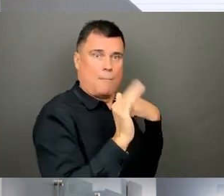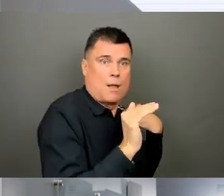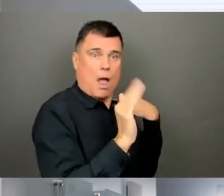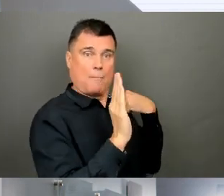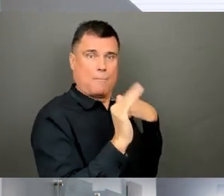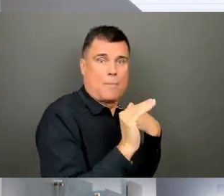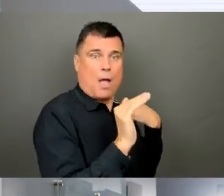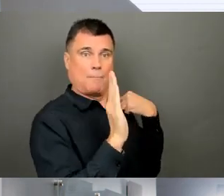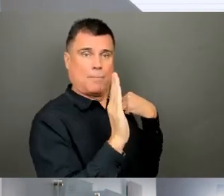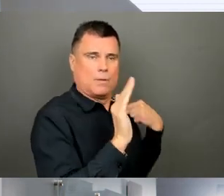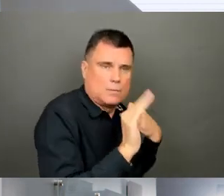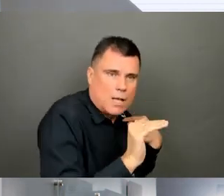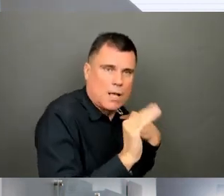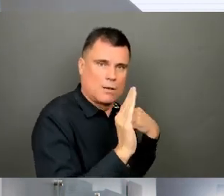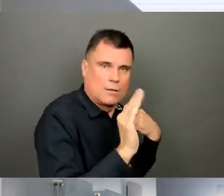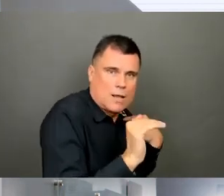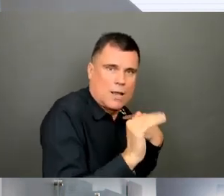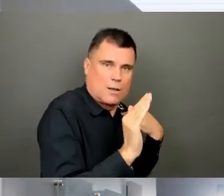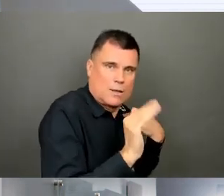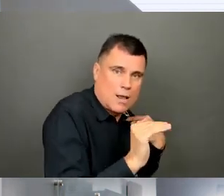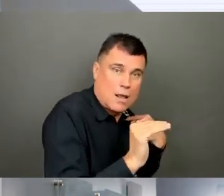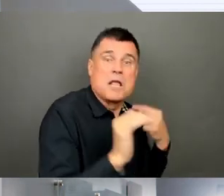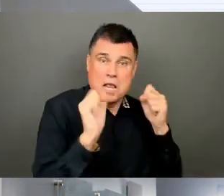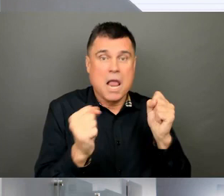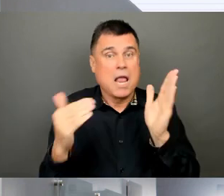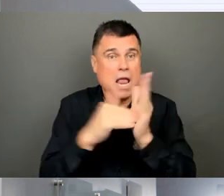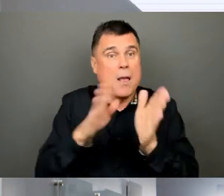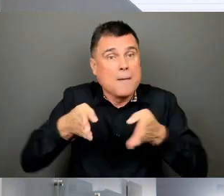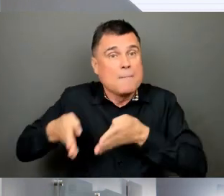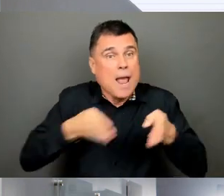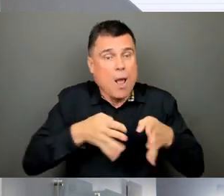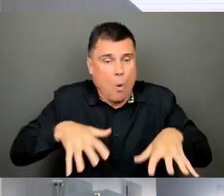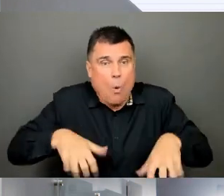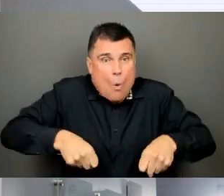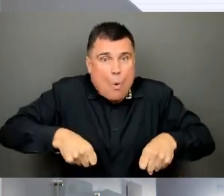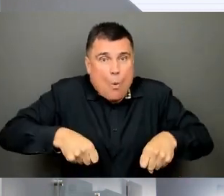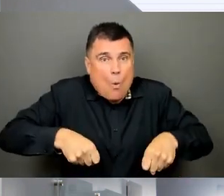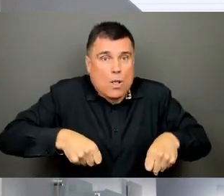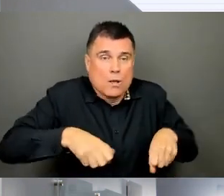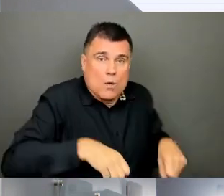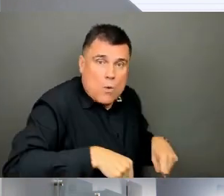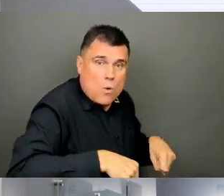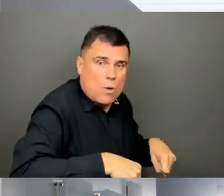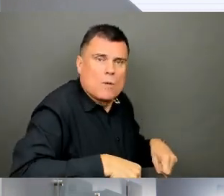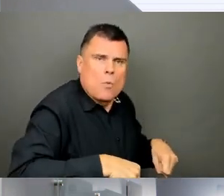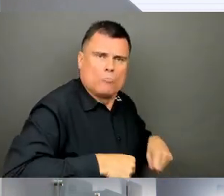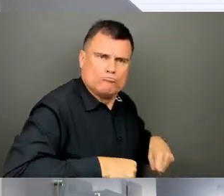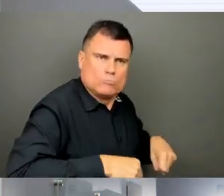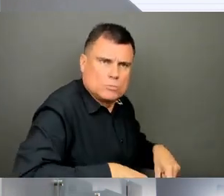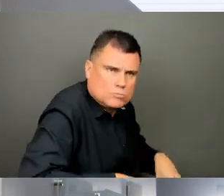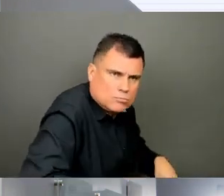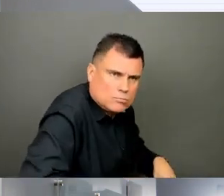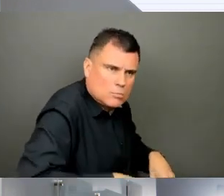back. So when you're kind of lifting like this, you can grab your pants if it kind of makes you more stable. If your core is here or in your